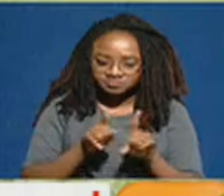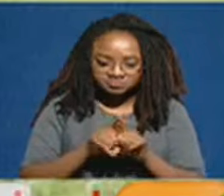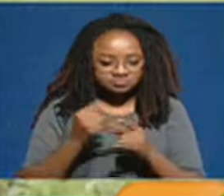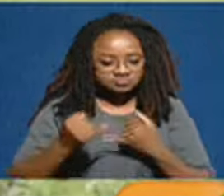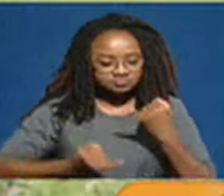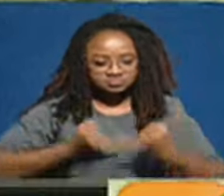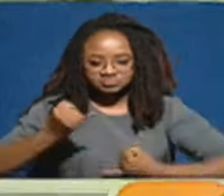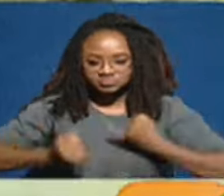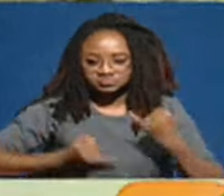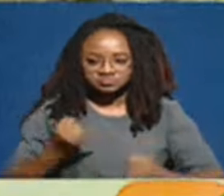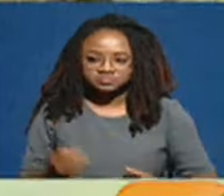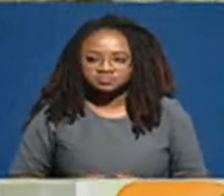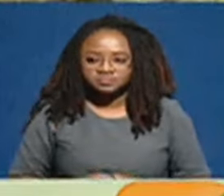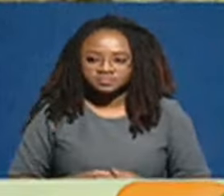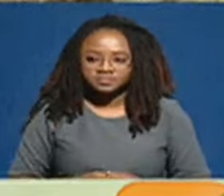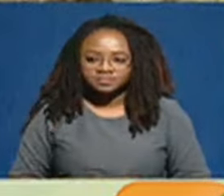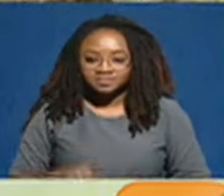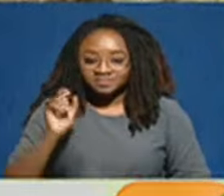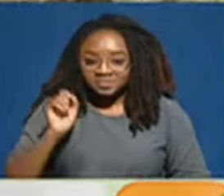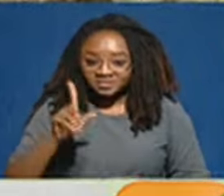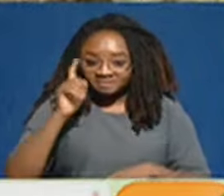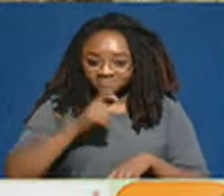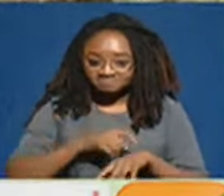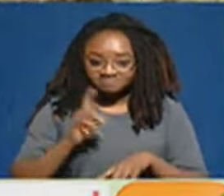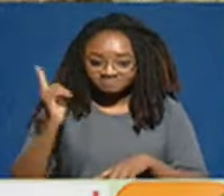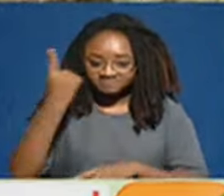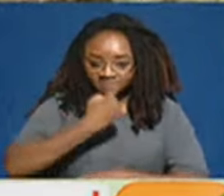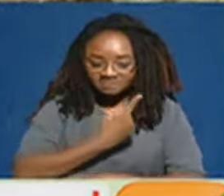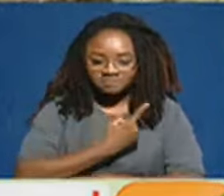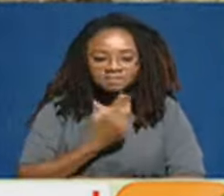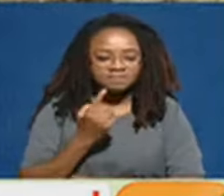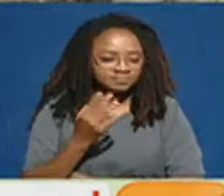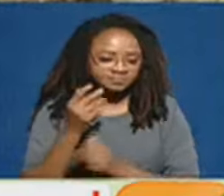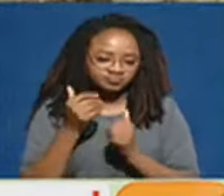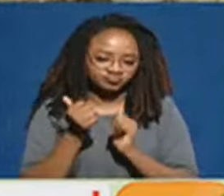game. The first day was really good. So the second day,